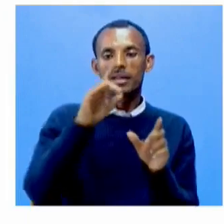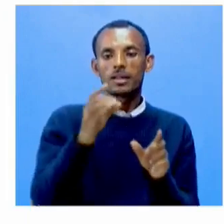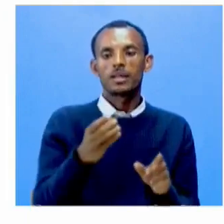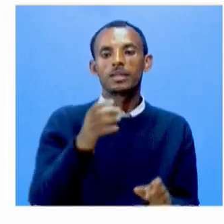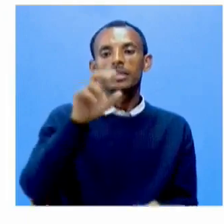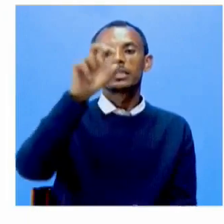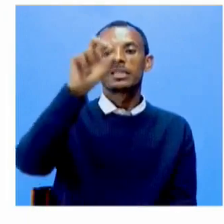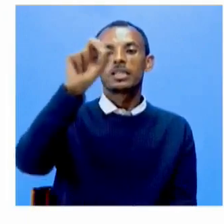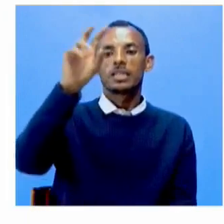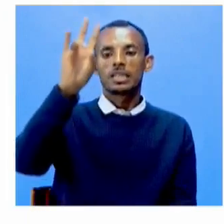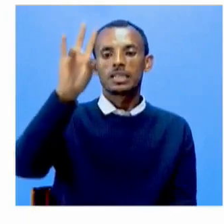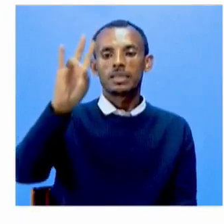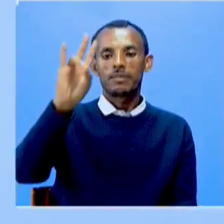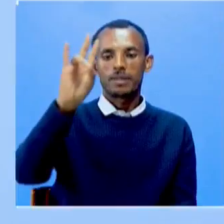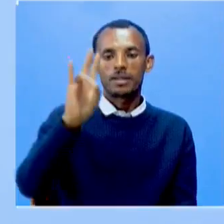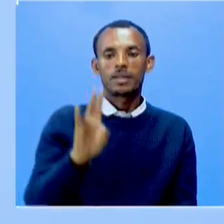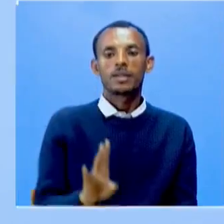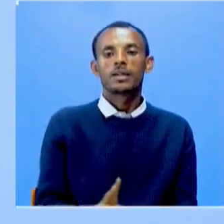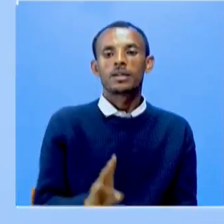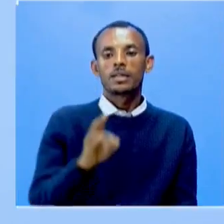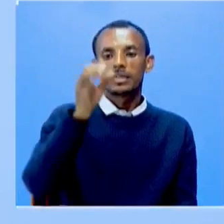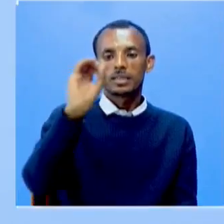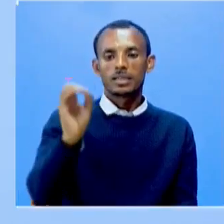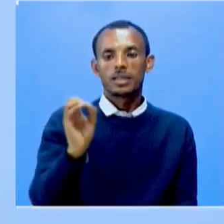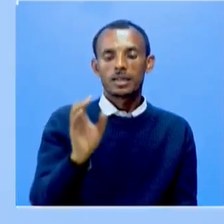37 degree.